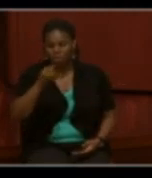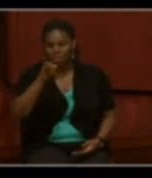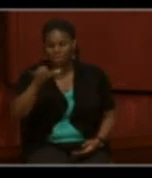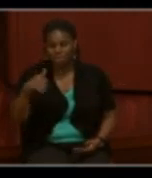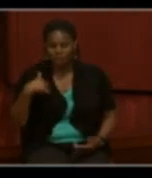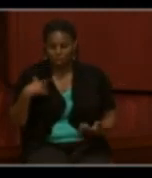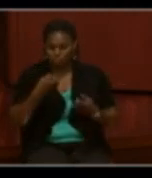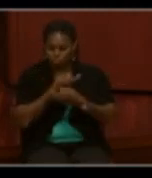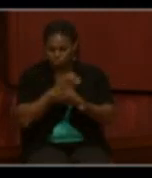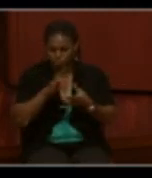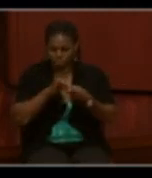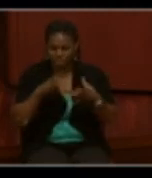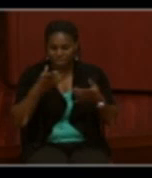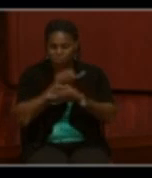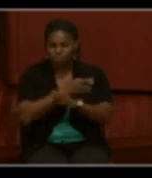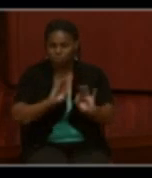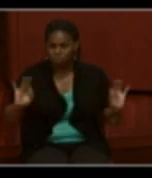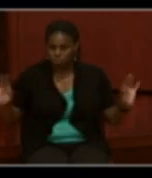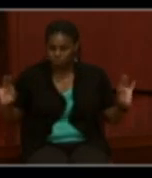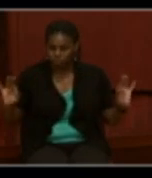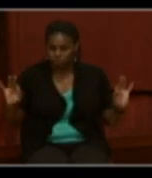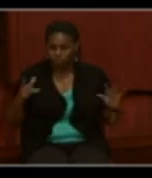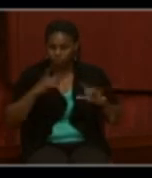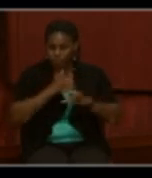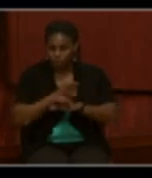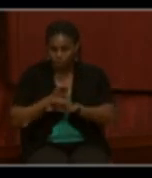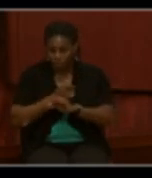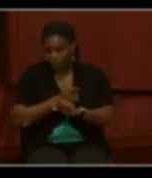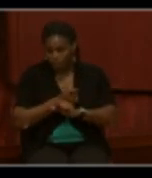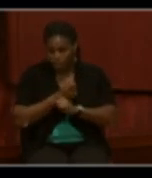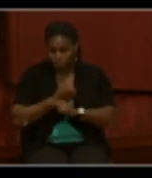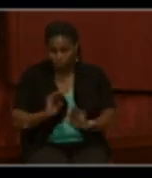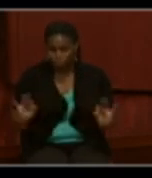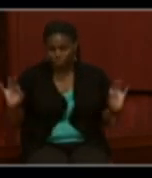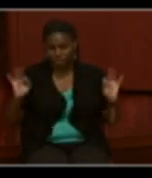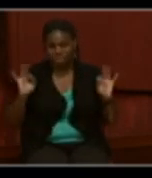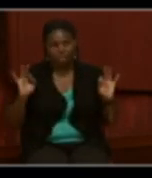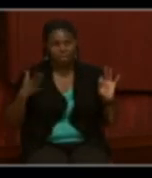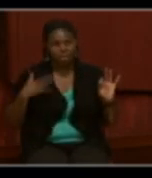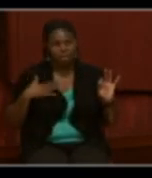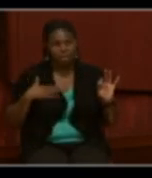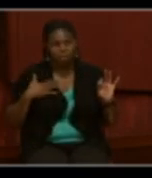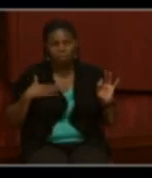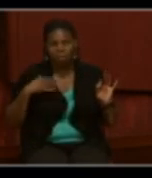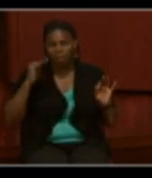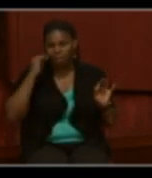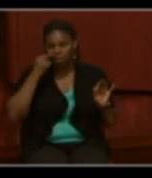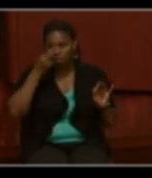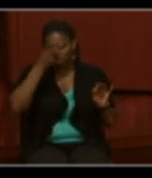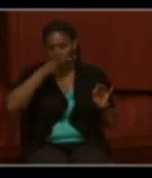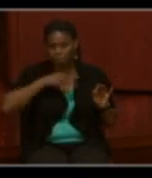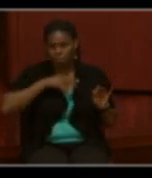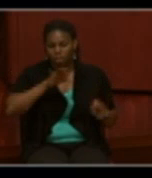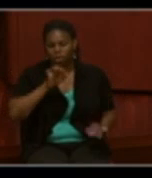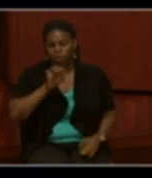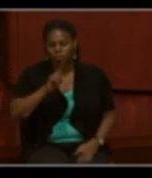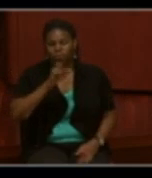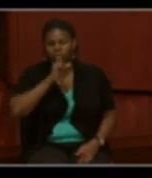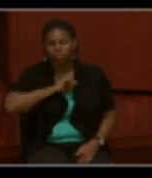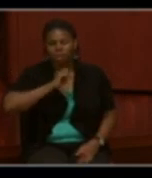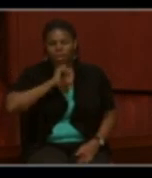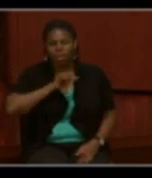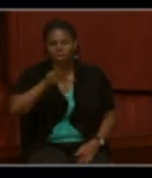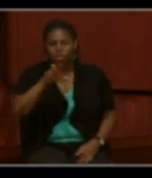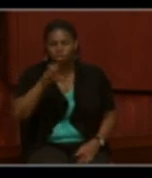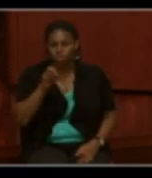slavery, liberated, manumitted, and set free, my Negro man, Frank Over, being of the age of